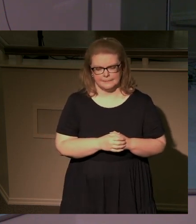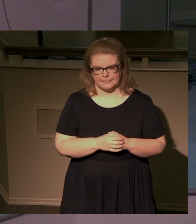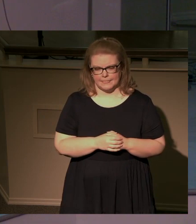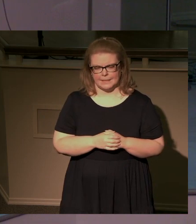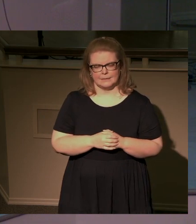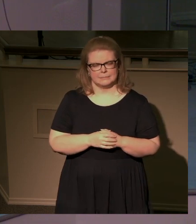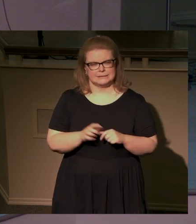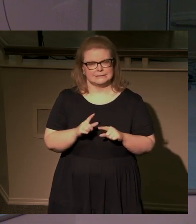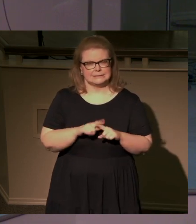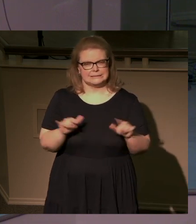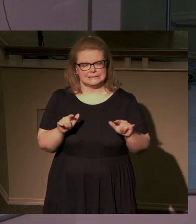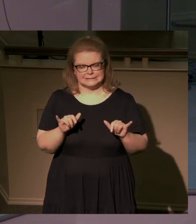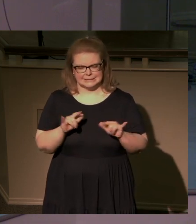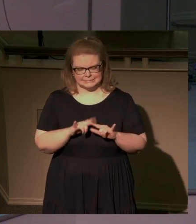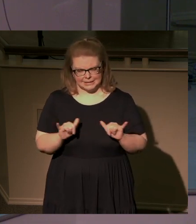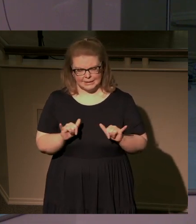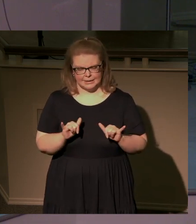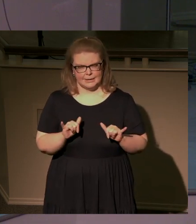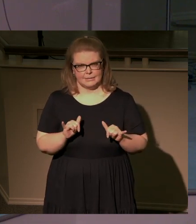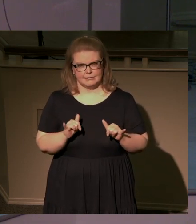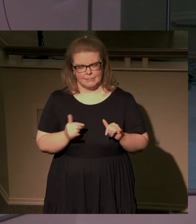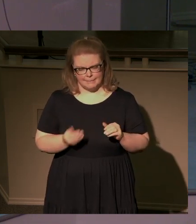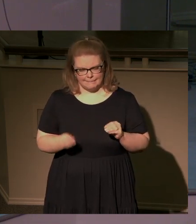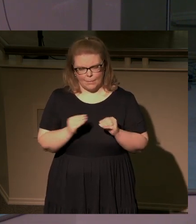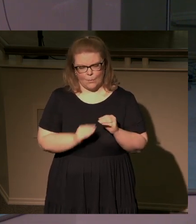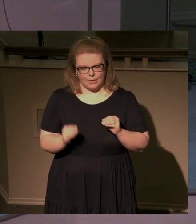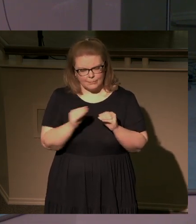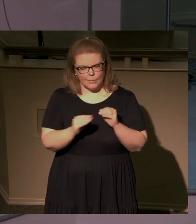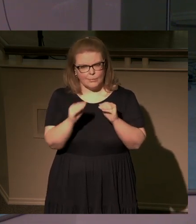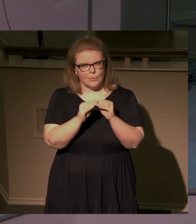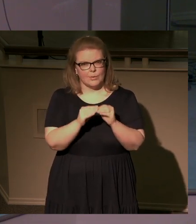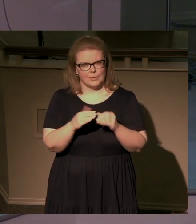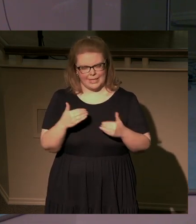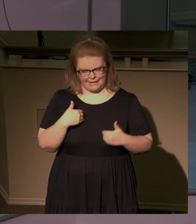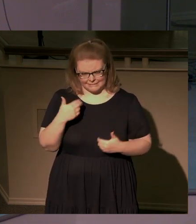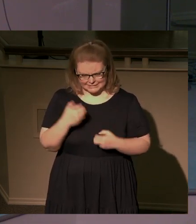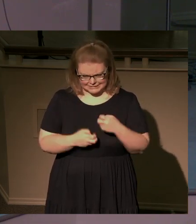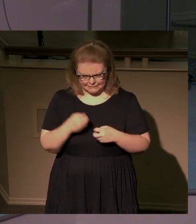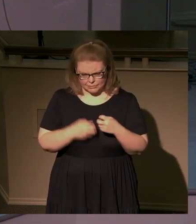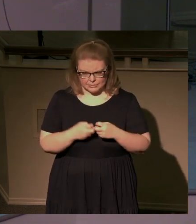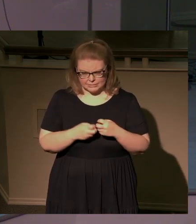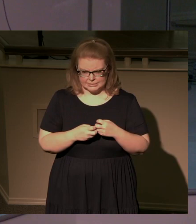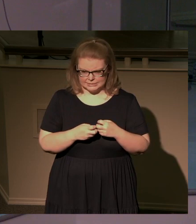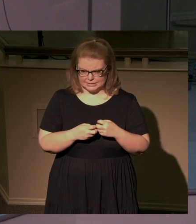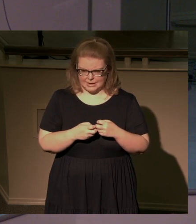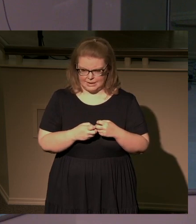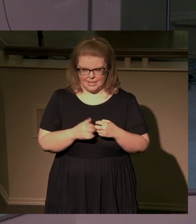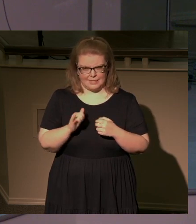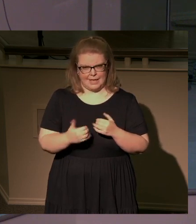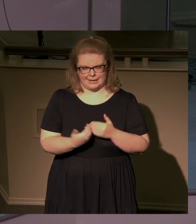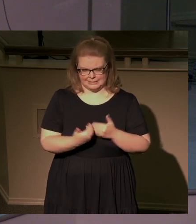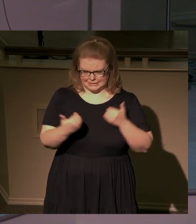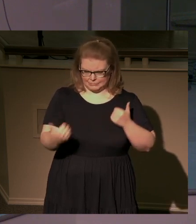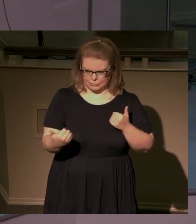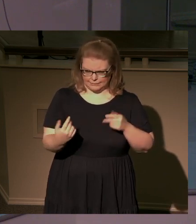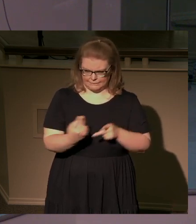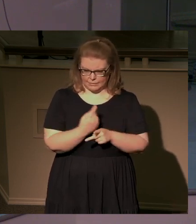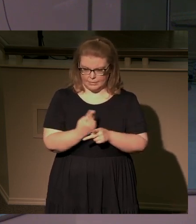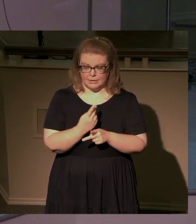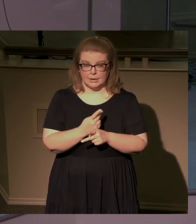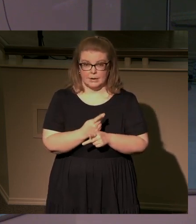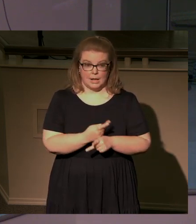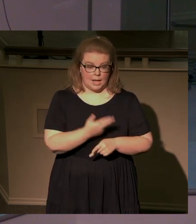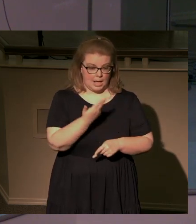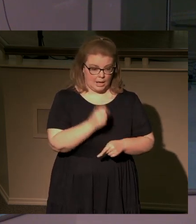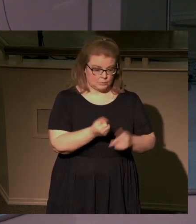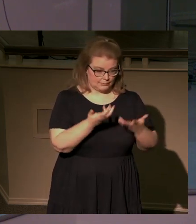And yet at the same time, increasingly they're having difficulty bridging the gap between late high school